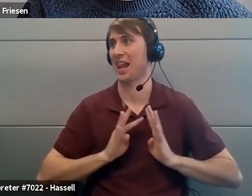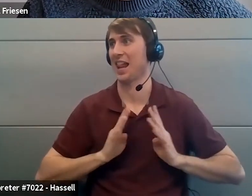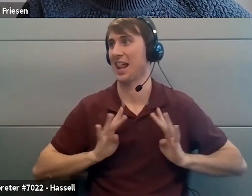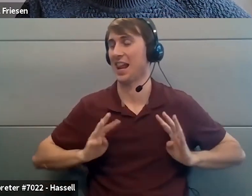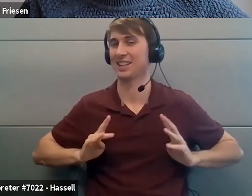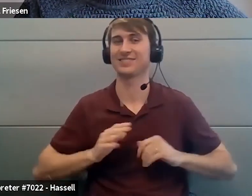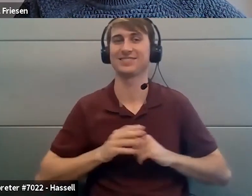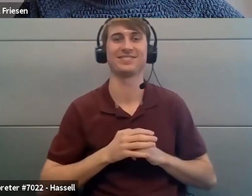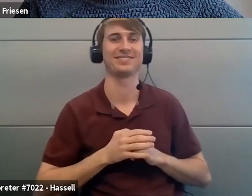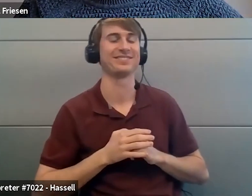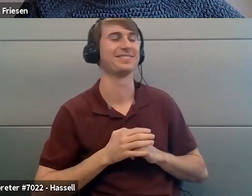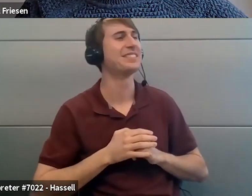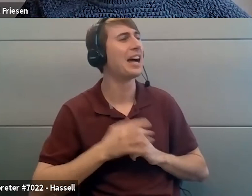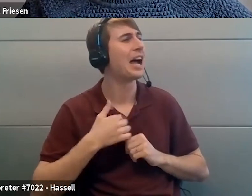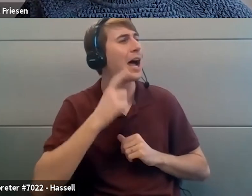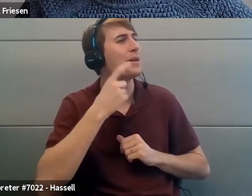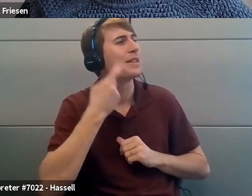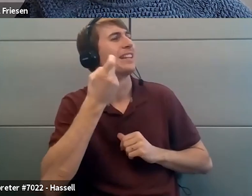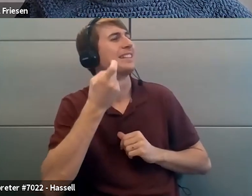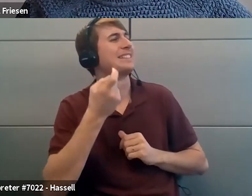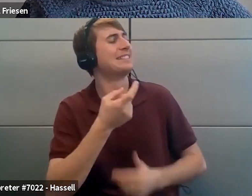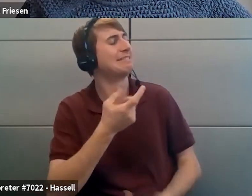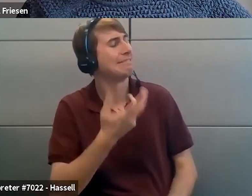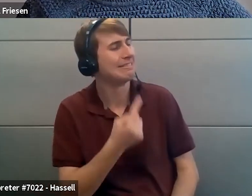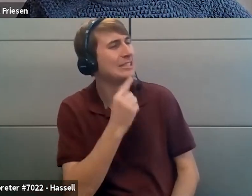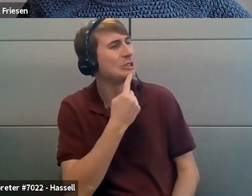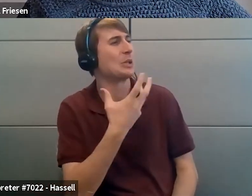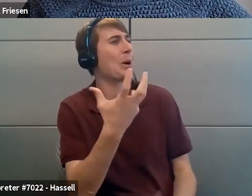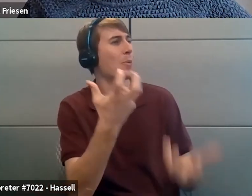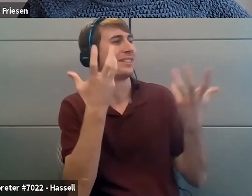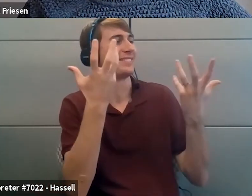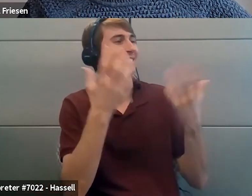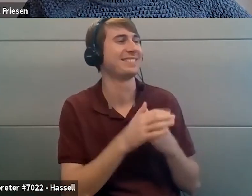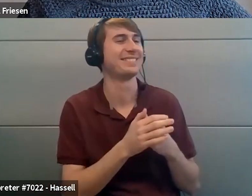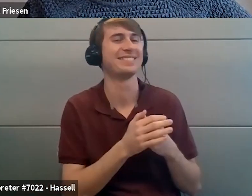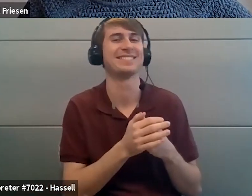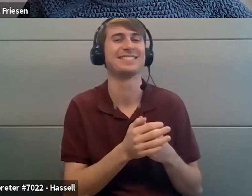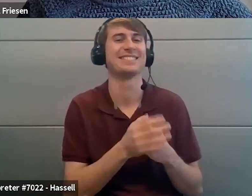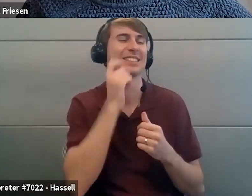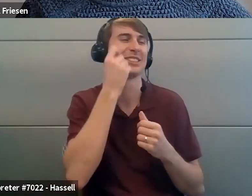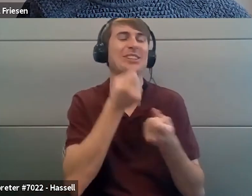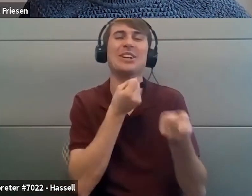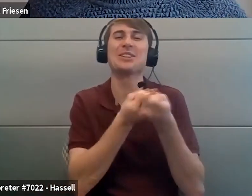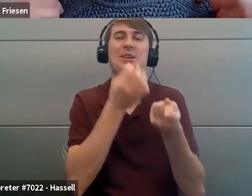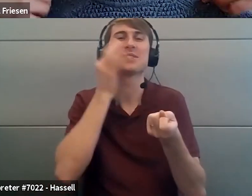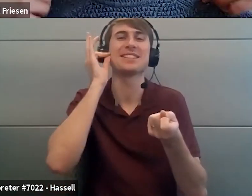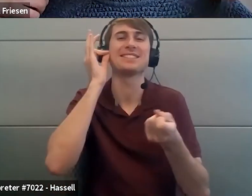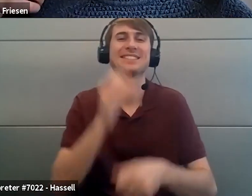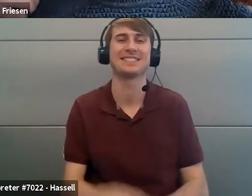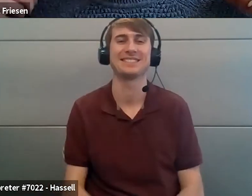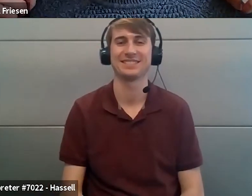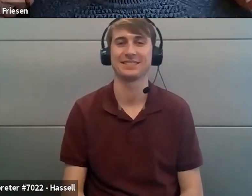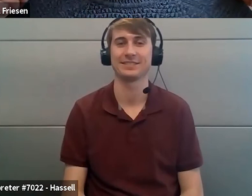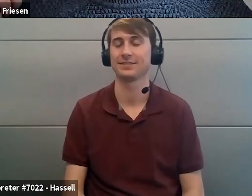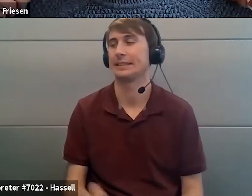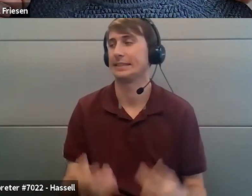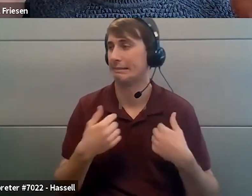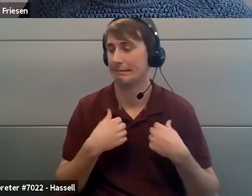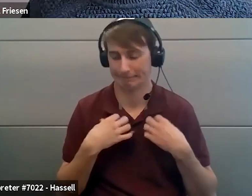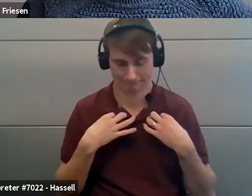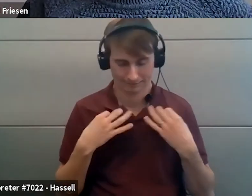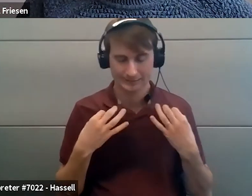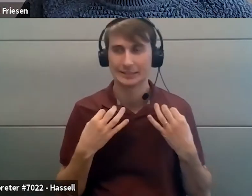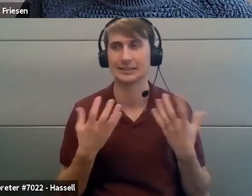I'm jealous, Bob, seriously. That's so cool. Go Chiefs. Didn't get the dress code for today, though.